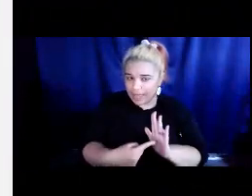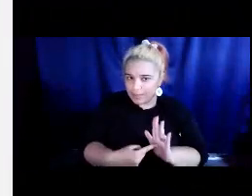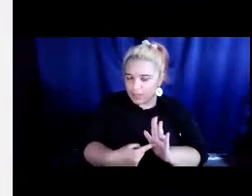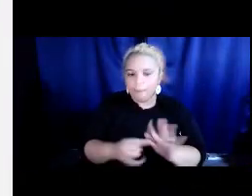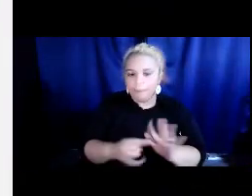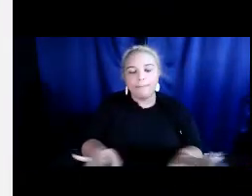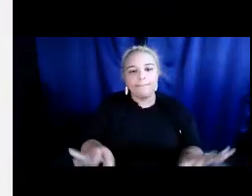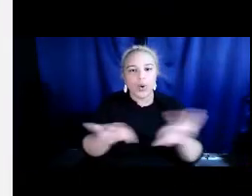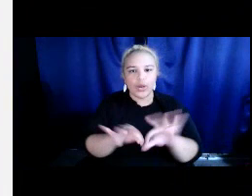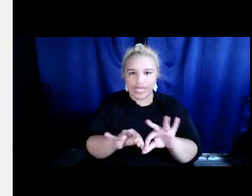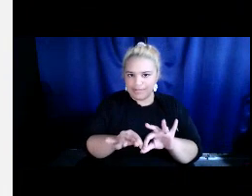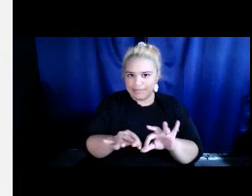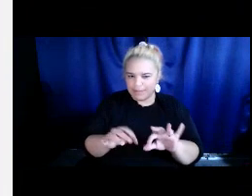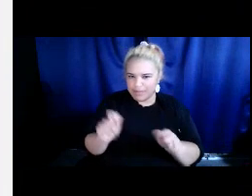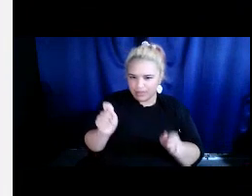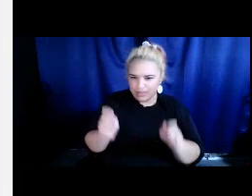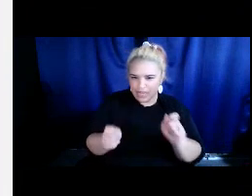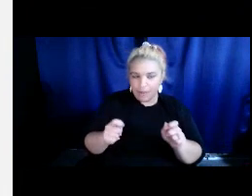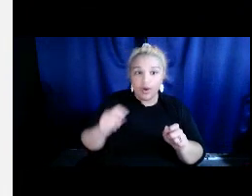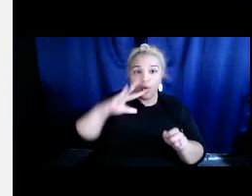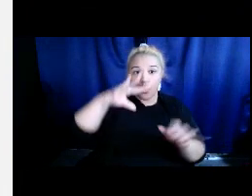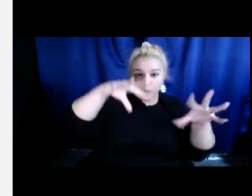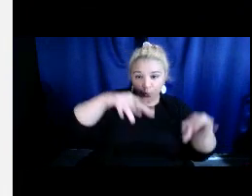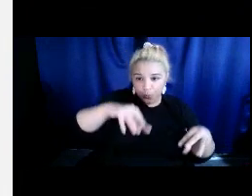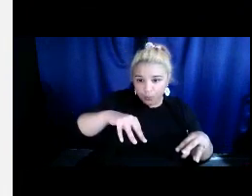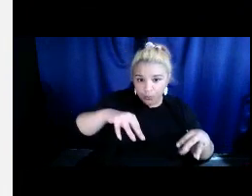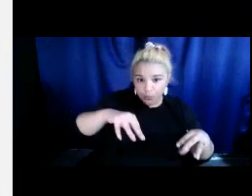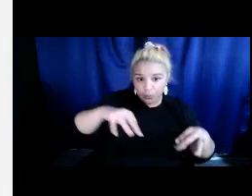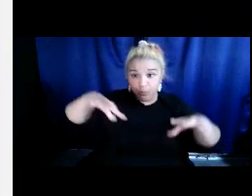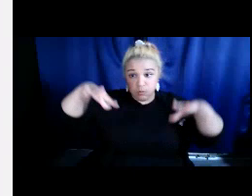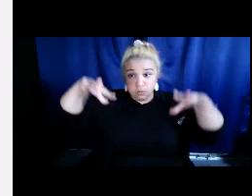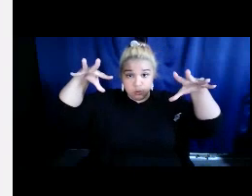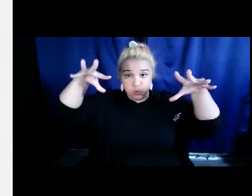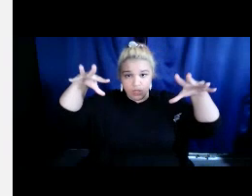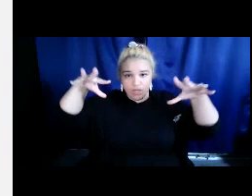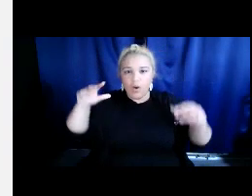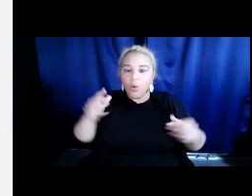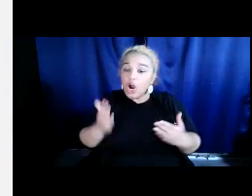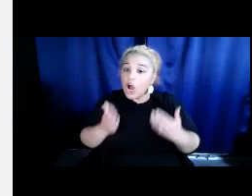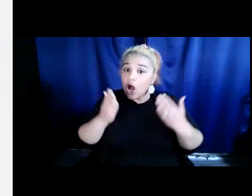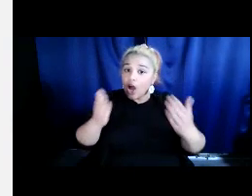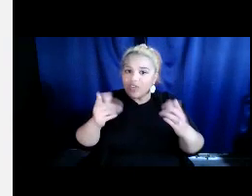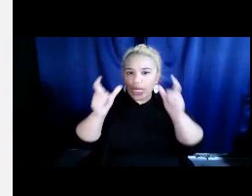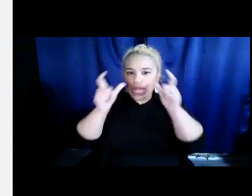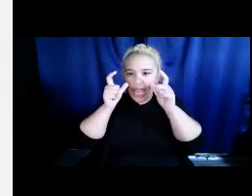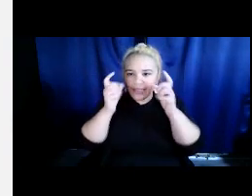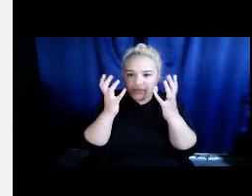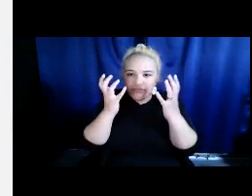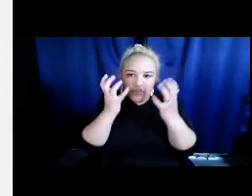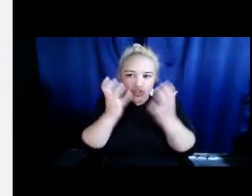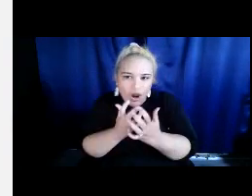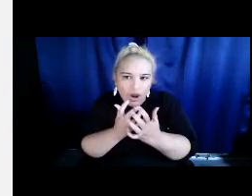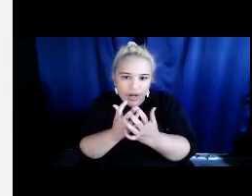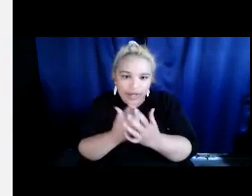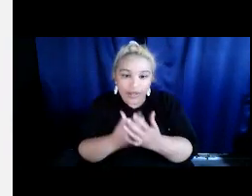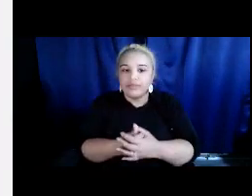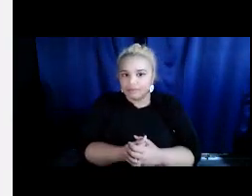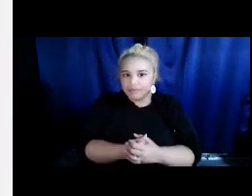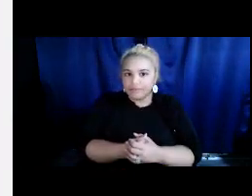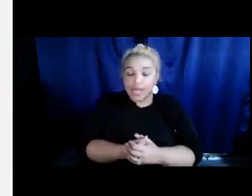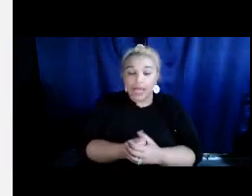preferences. Create areas with dim lighting by turning off some overhead lights. Offer tinted glasses to help those sensitive to